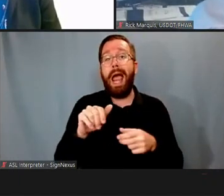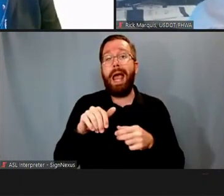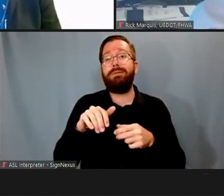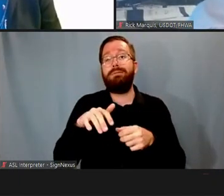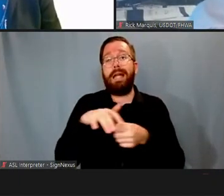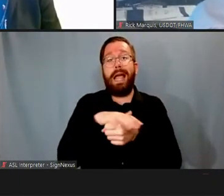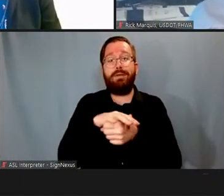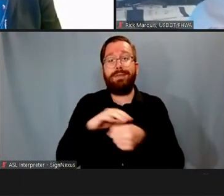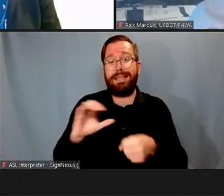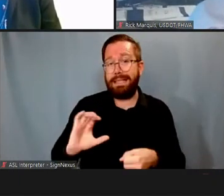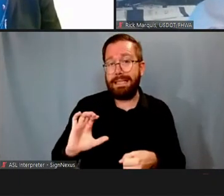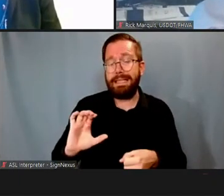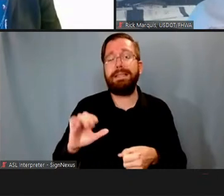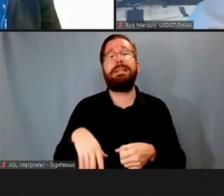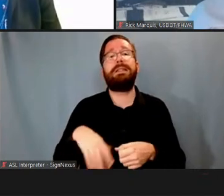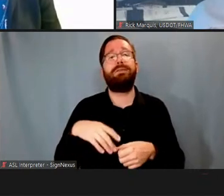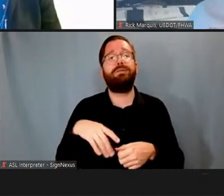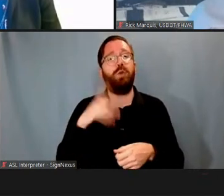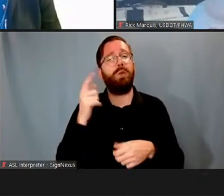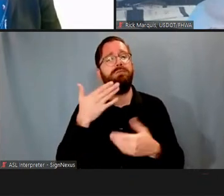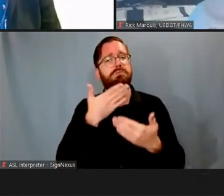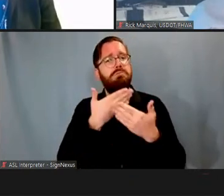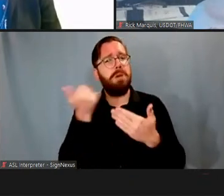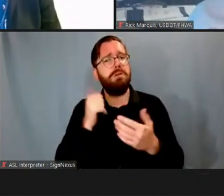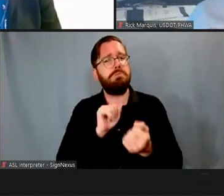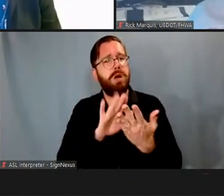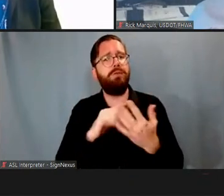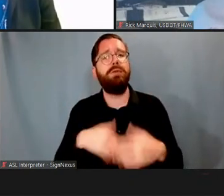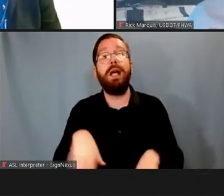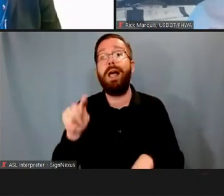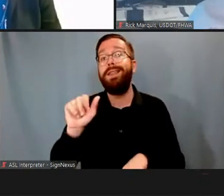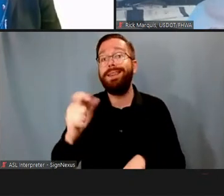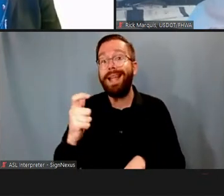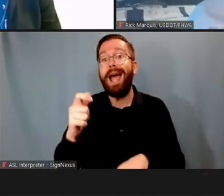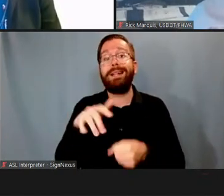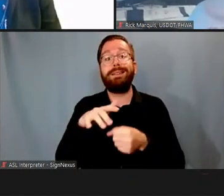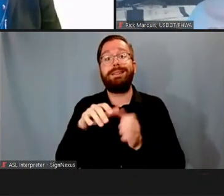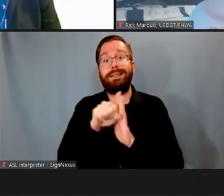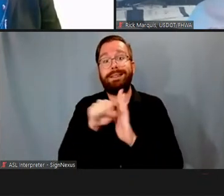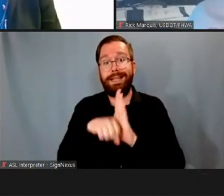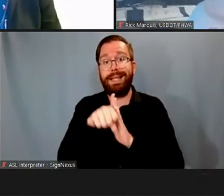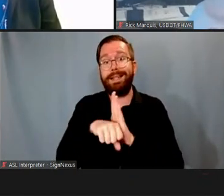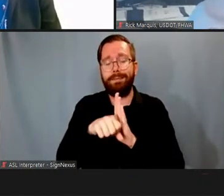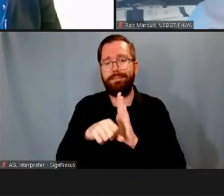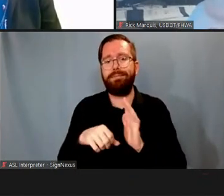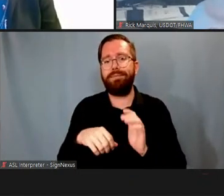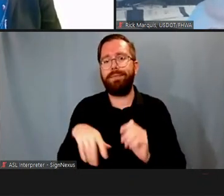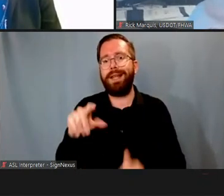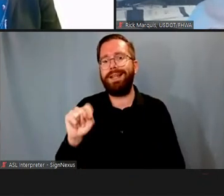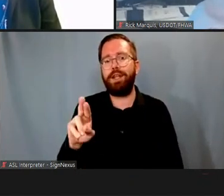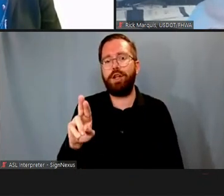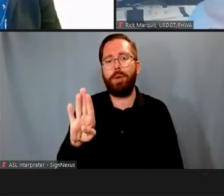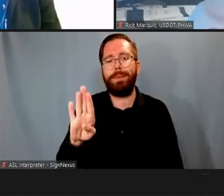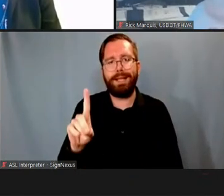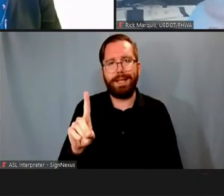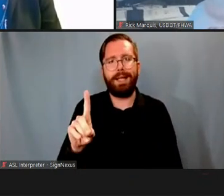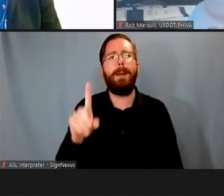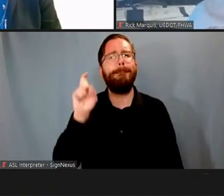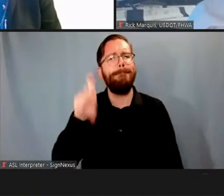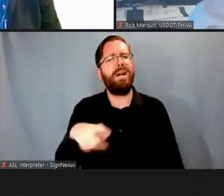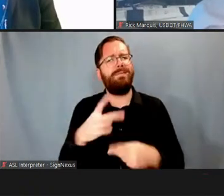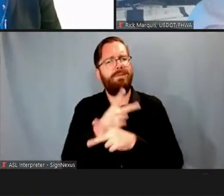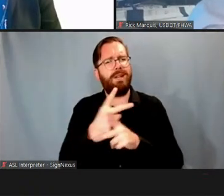one exception the idea of exempting taxis and capping for higher vehicle charges the tmrb must find a balanced approach that doesn't